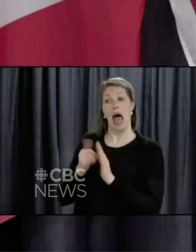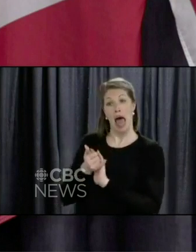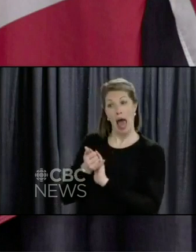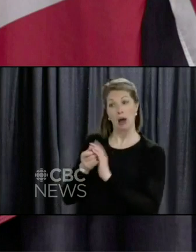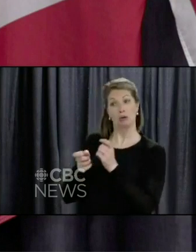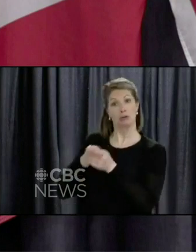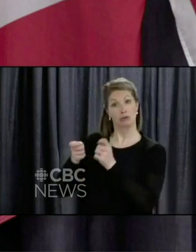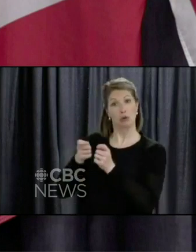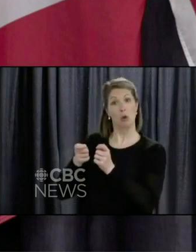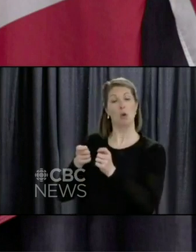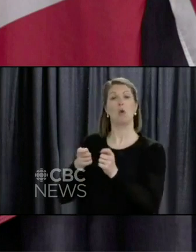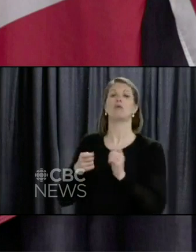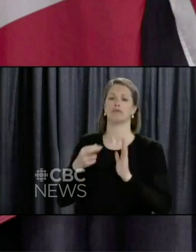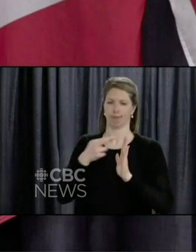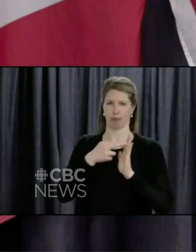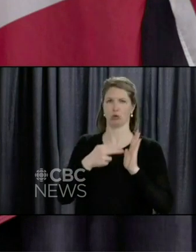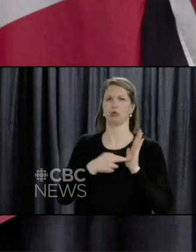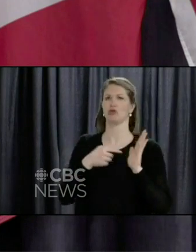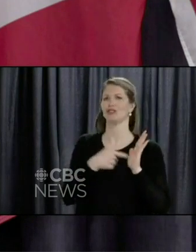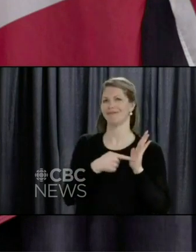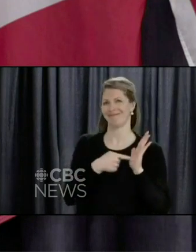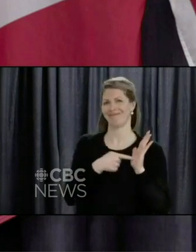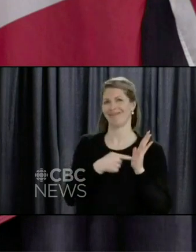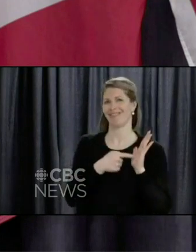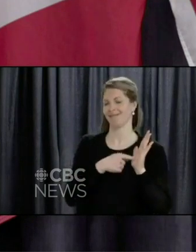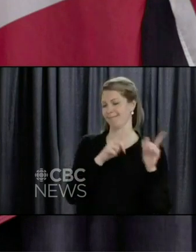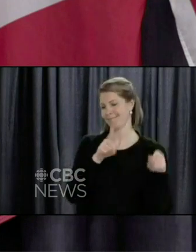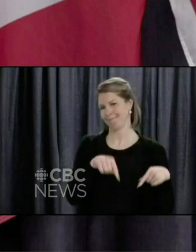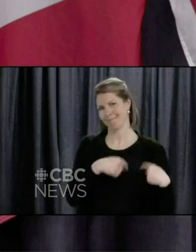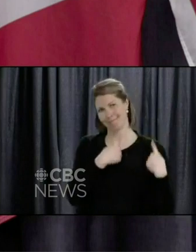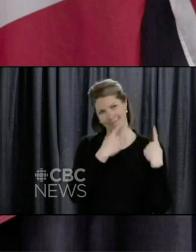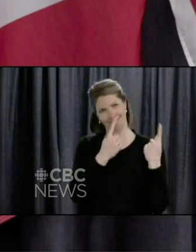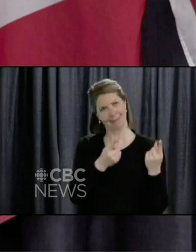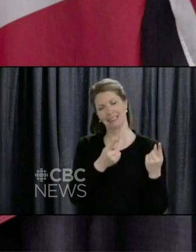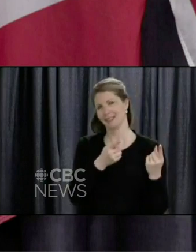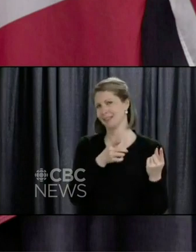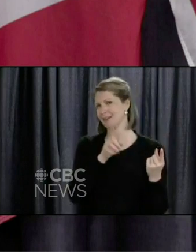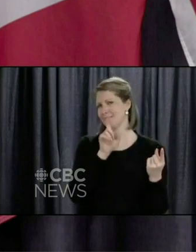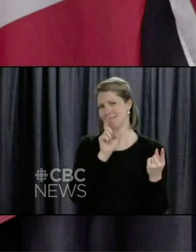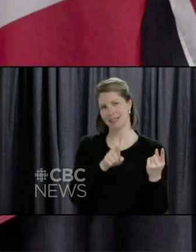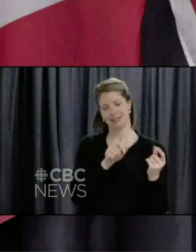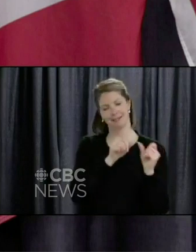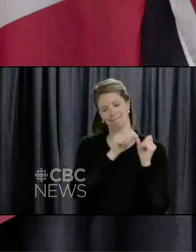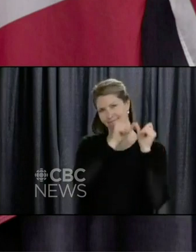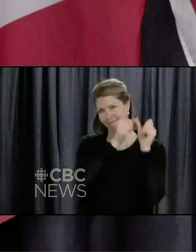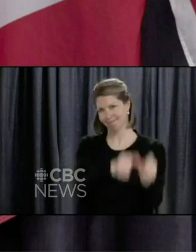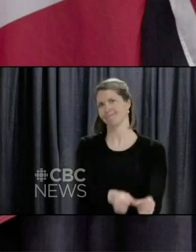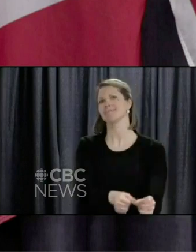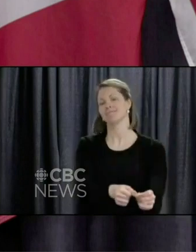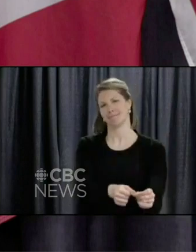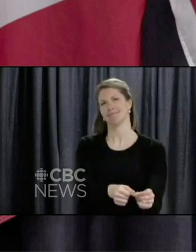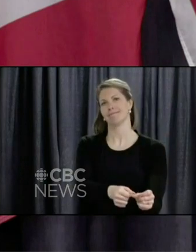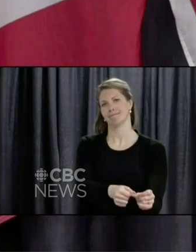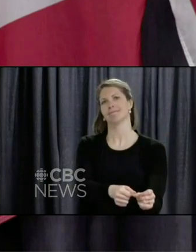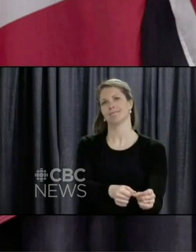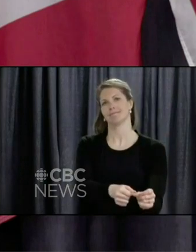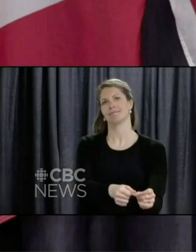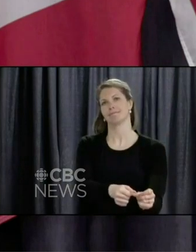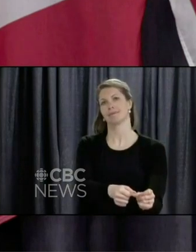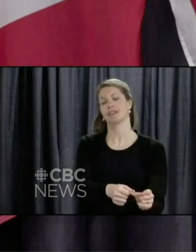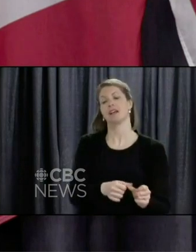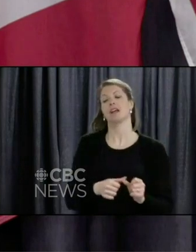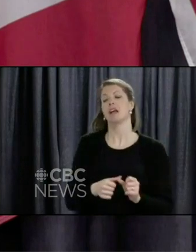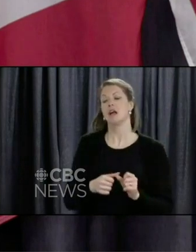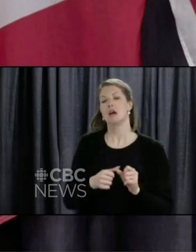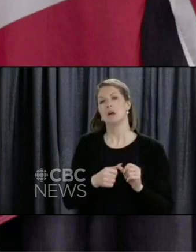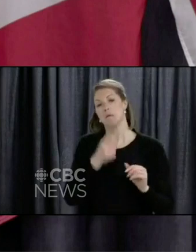health measures that we are using at the moment. Because of this virus's unpredictability, because of even discussions now as